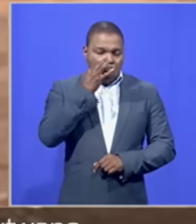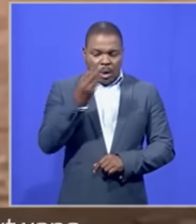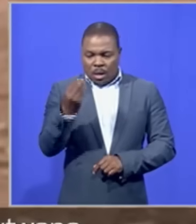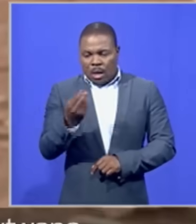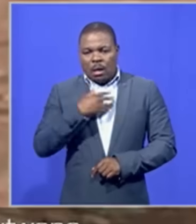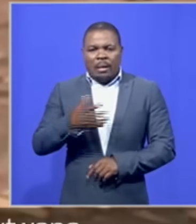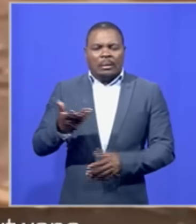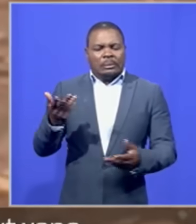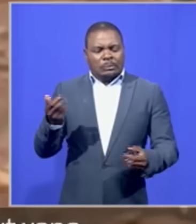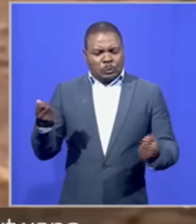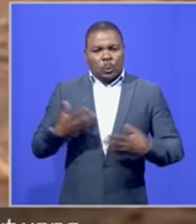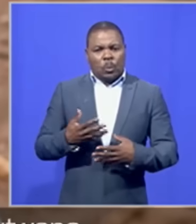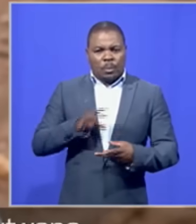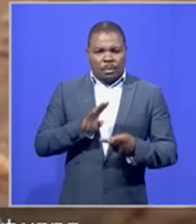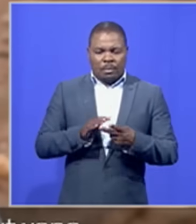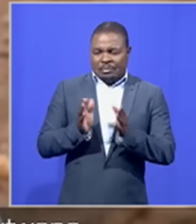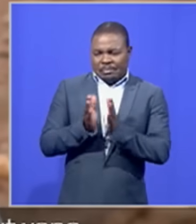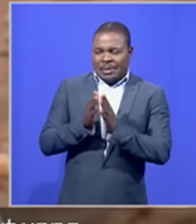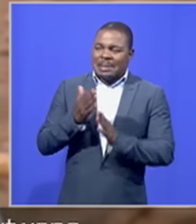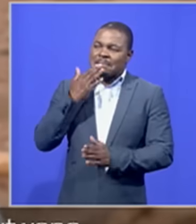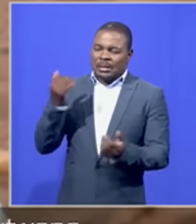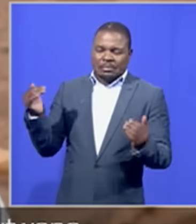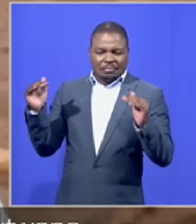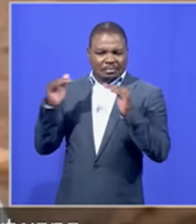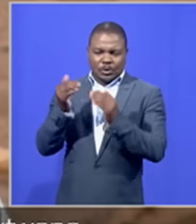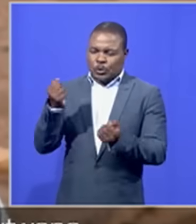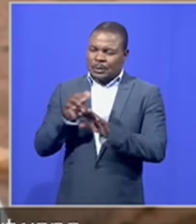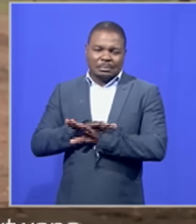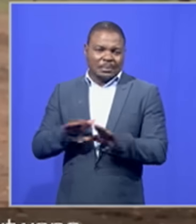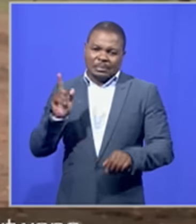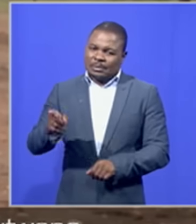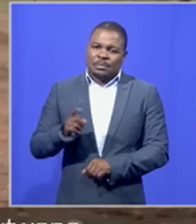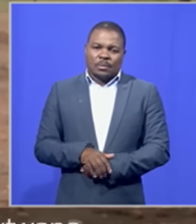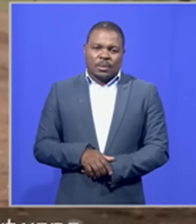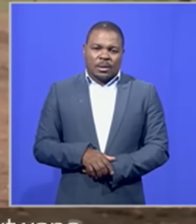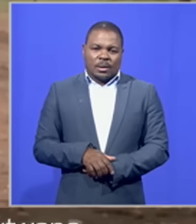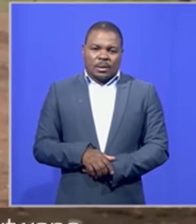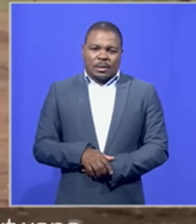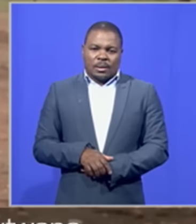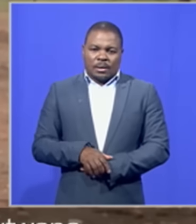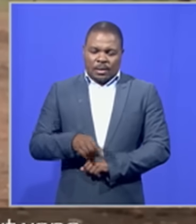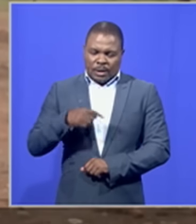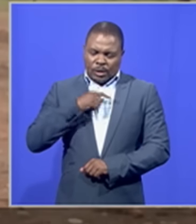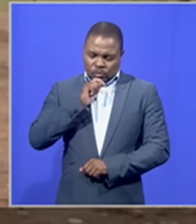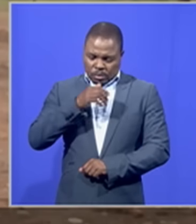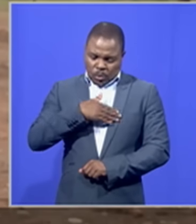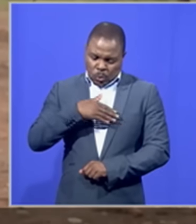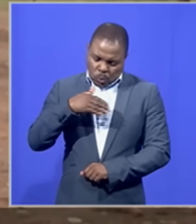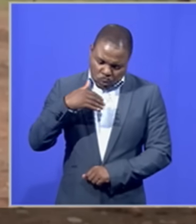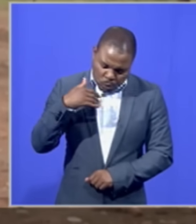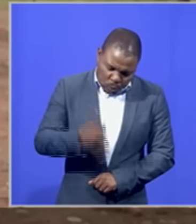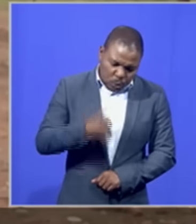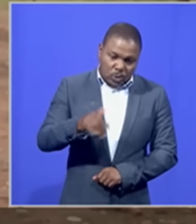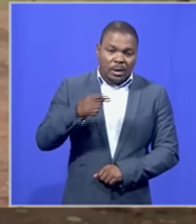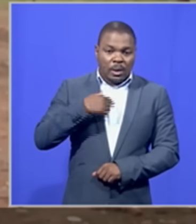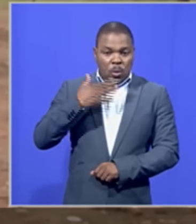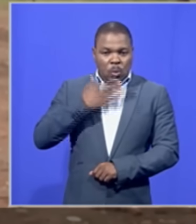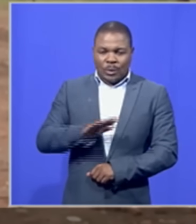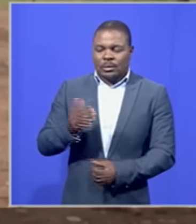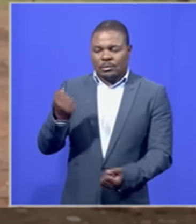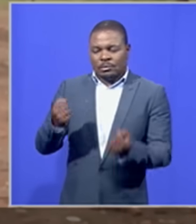ke tiragalo ye le go ipiletša gore toka e phethagale. Ke kwele ke kwa go baba ke nyaka gore toka e